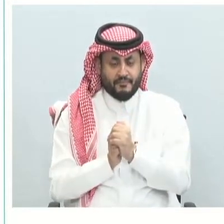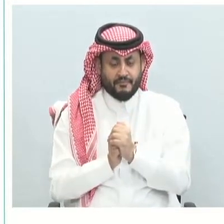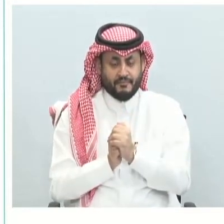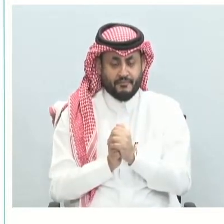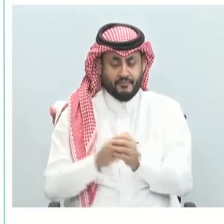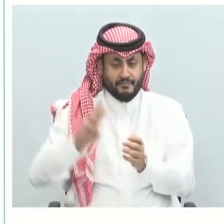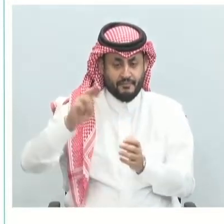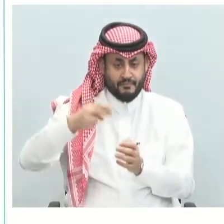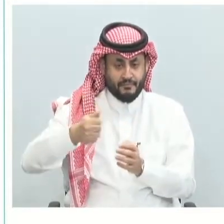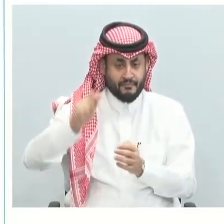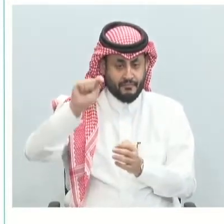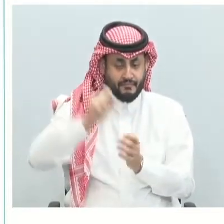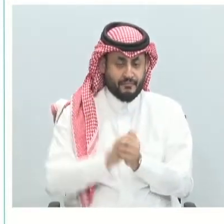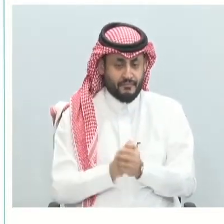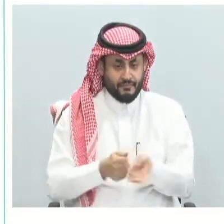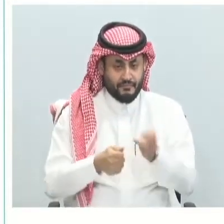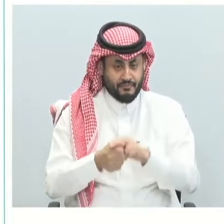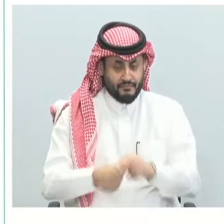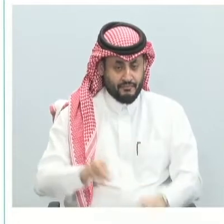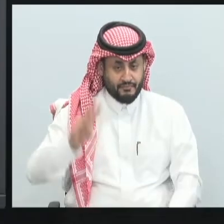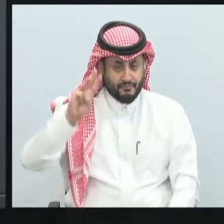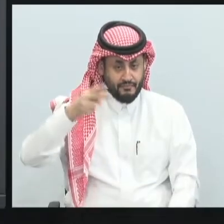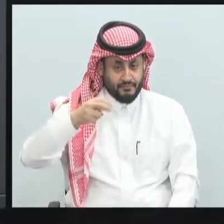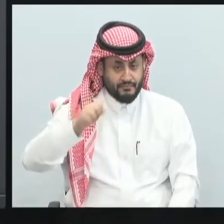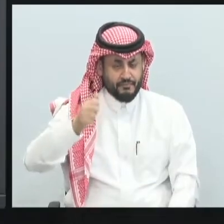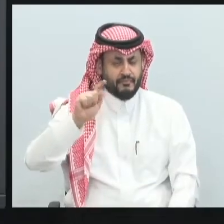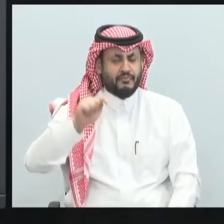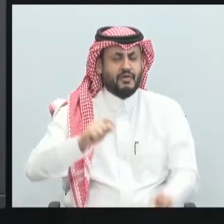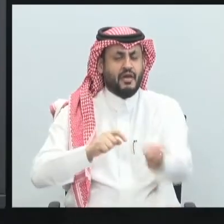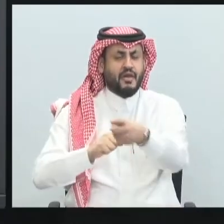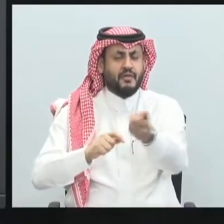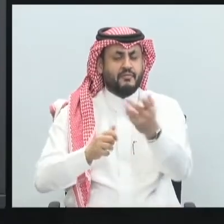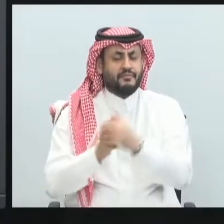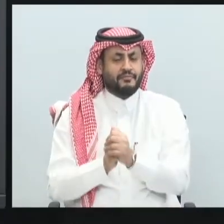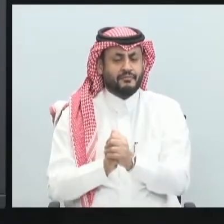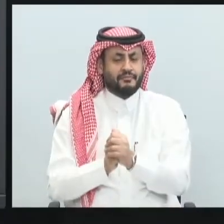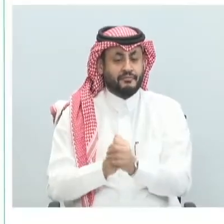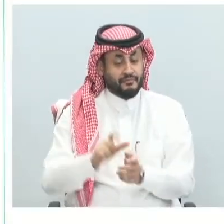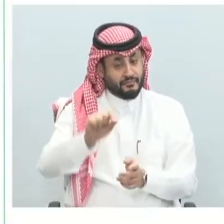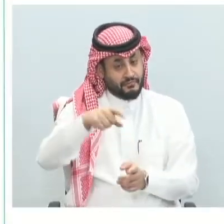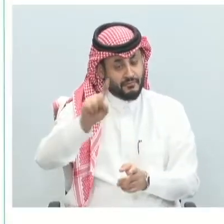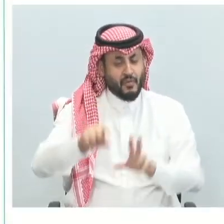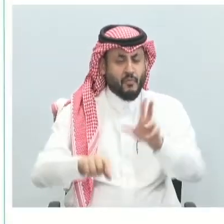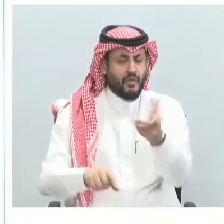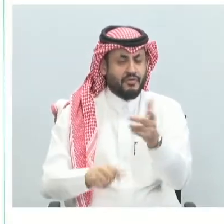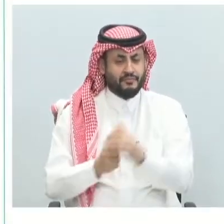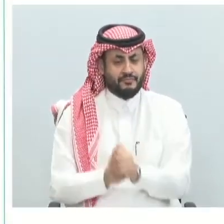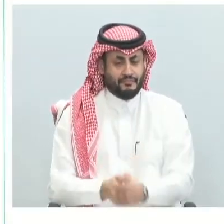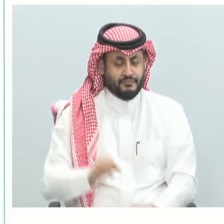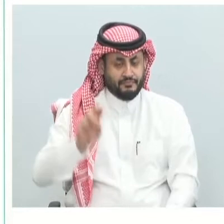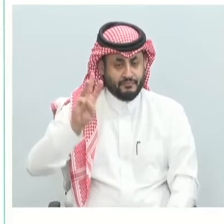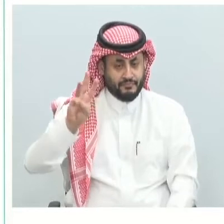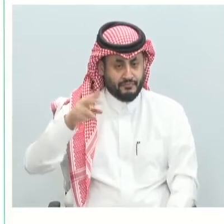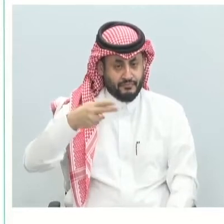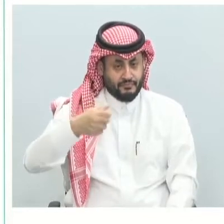What? What? Yes, can you tell me where is it? Yes, this is what. Excellent. So this